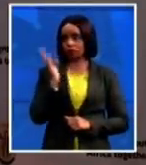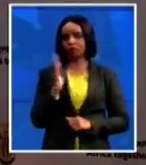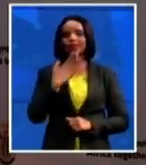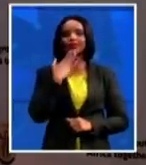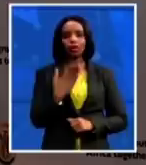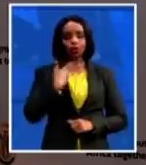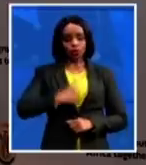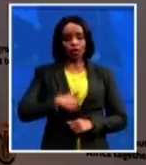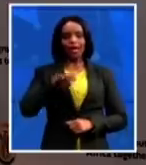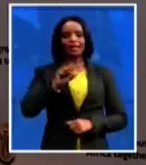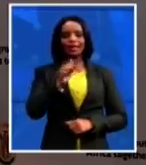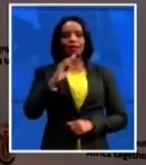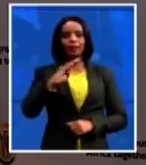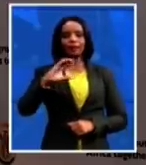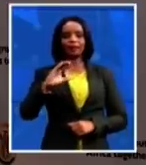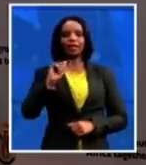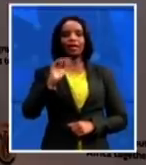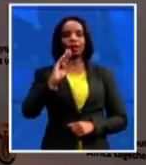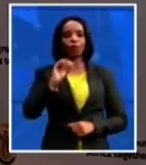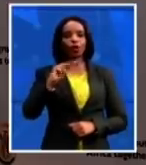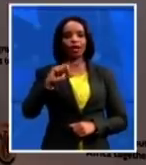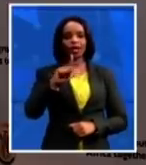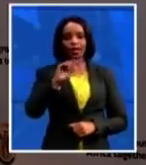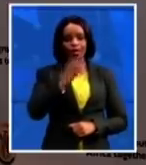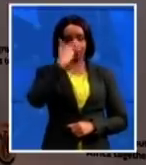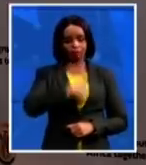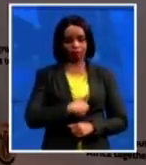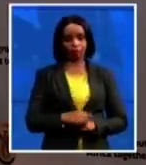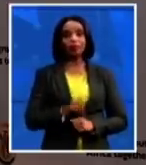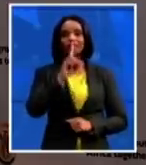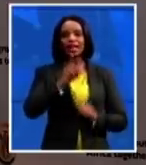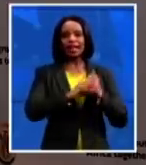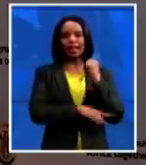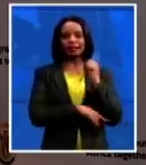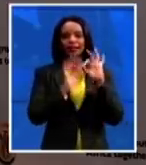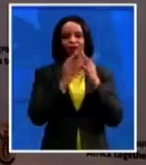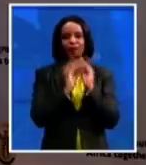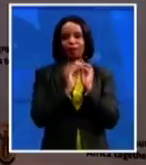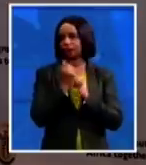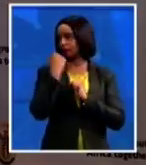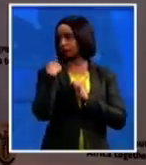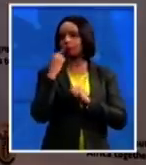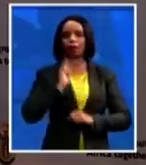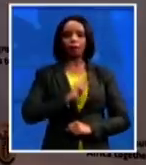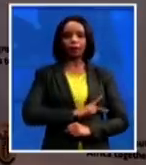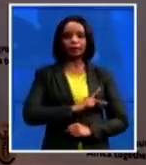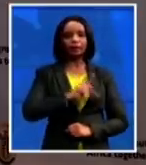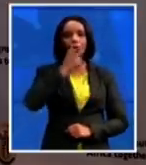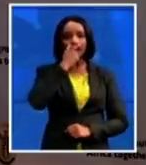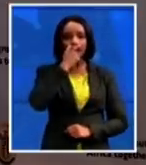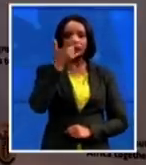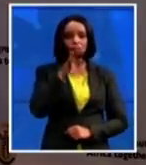on the last family meeting we had, President Ramaphosa did make mention of the fact that his deputy Didi Mabuza will foresee